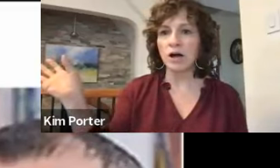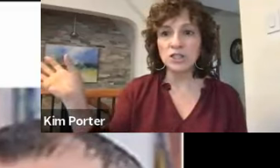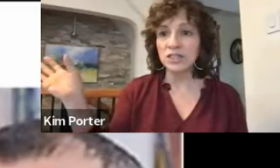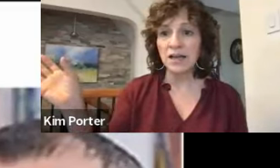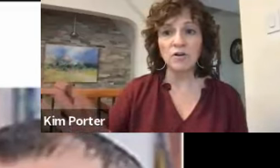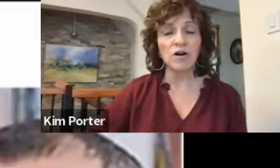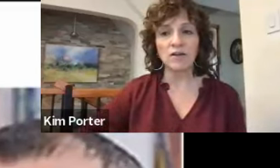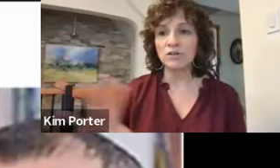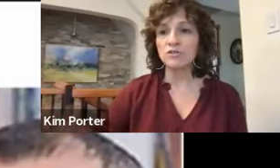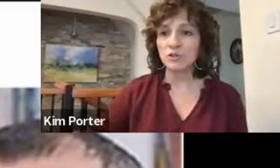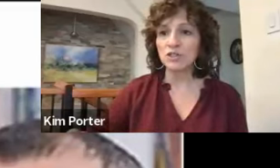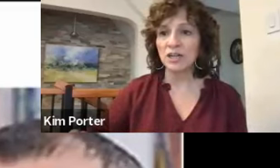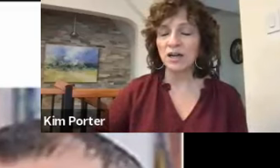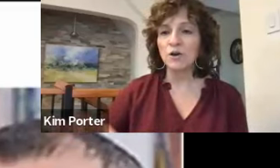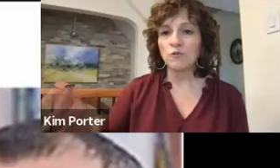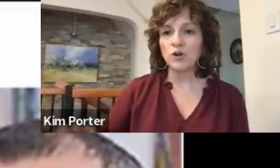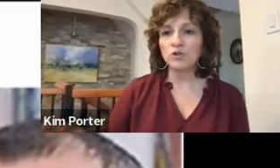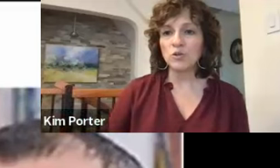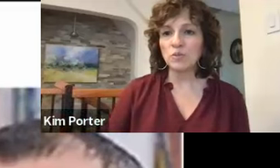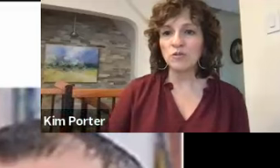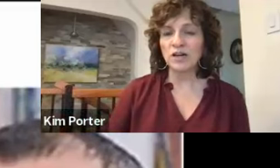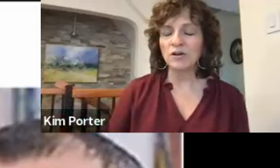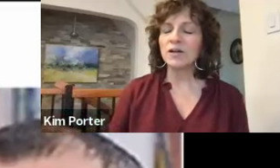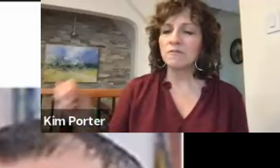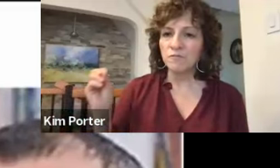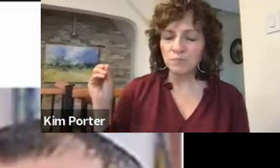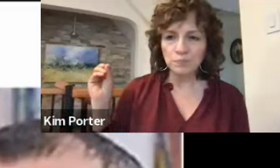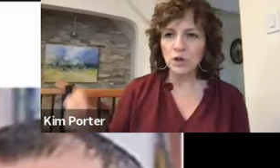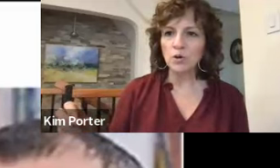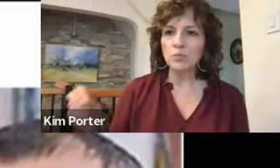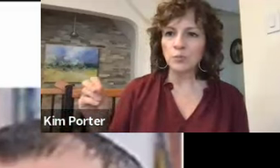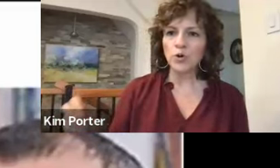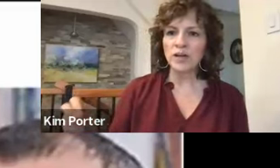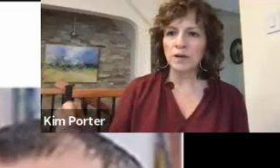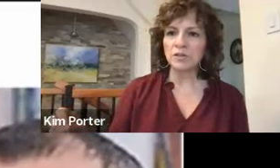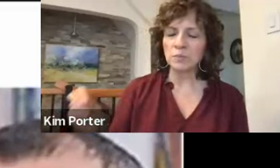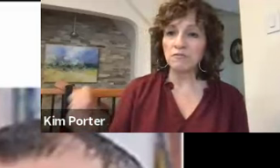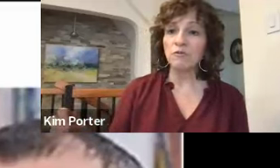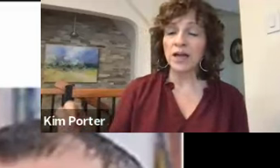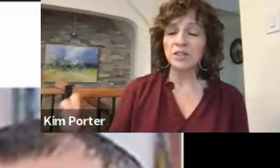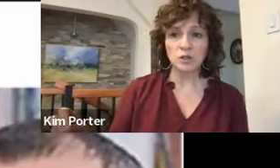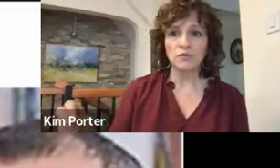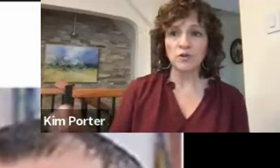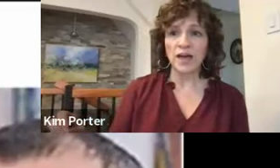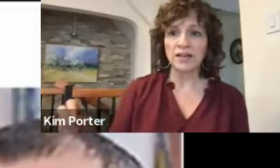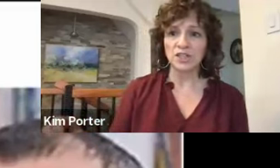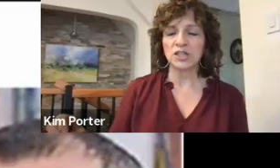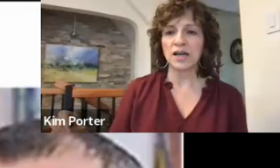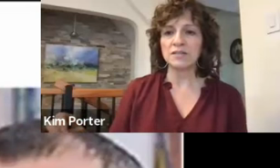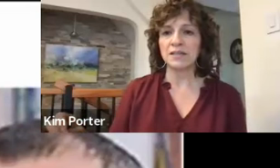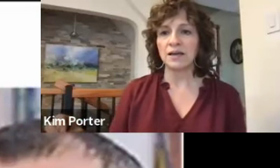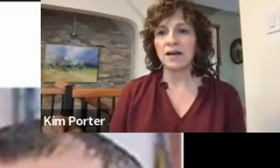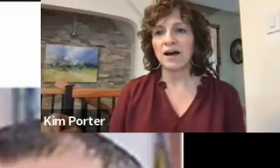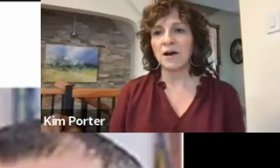you're on Psychology Today or however you're searching for your treatment provider. Don't be afraid to look for that